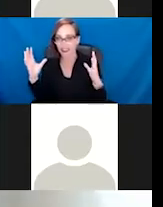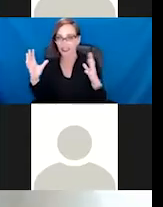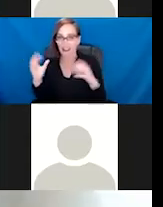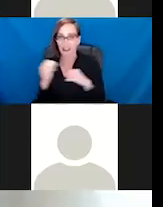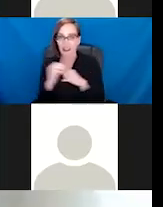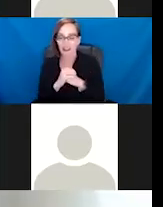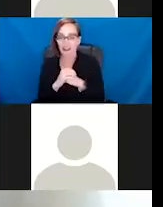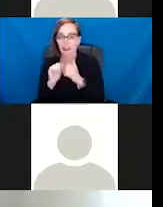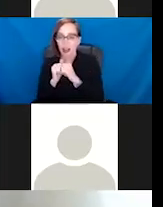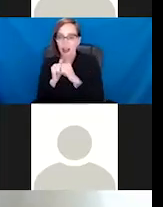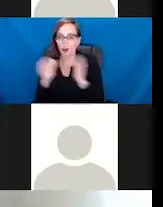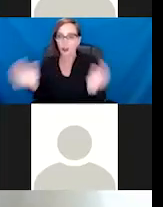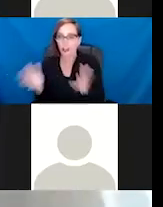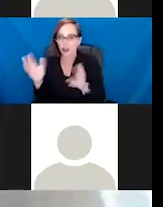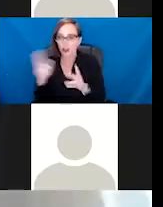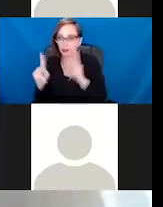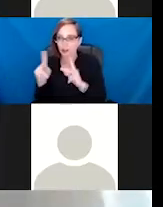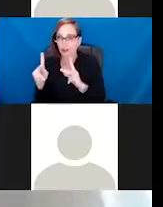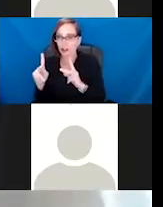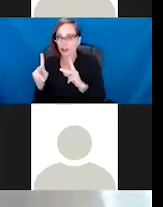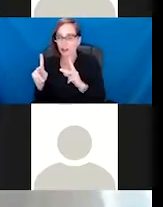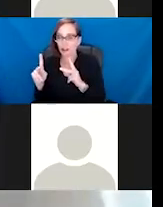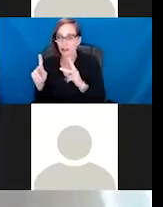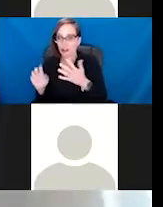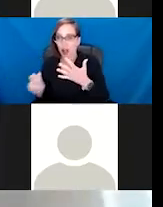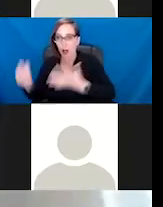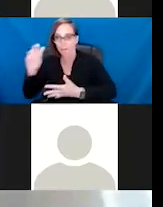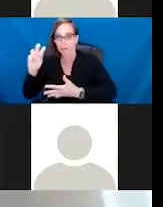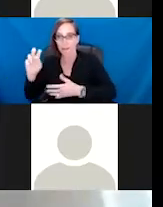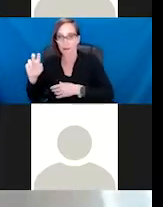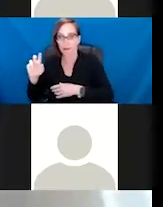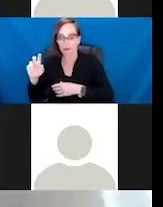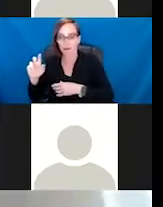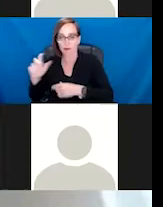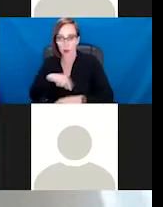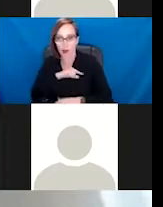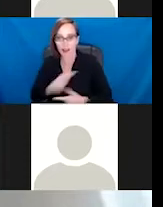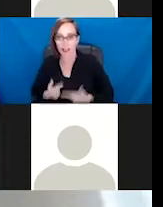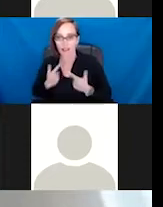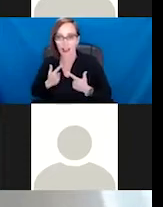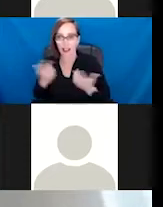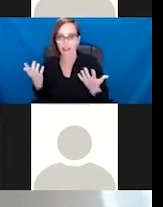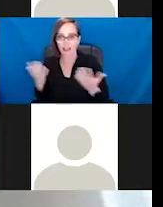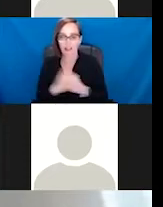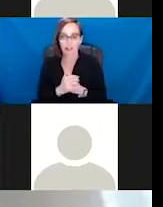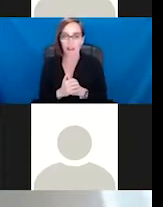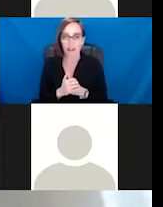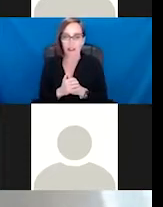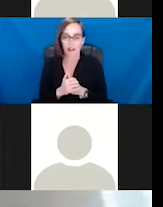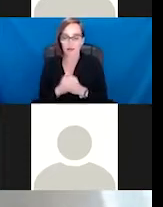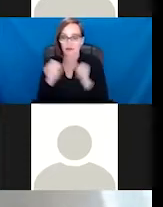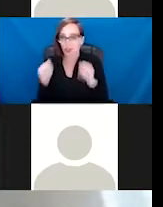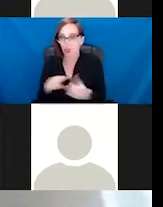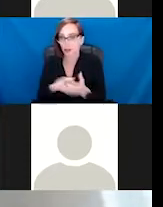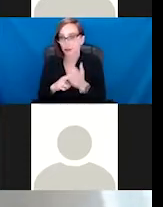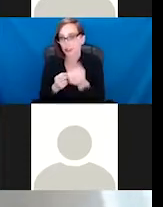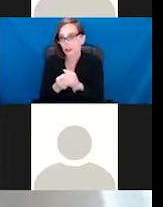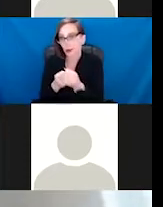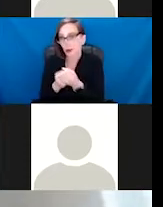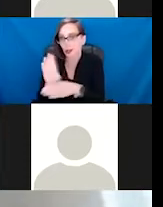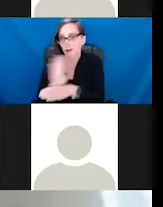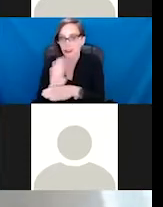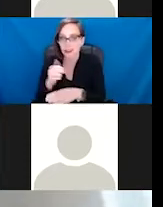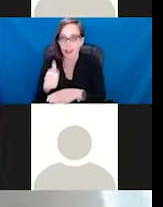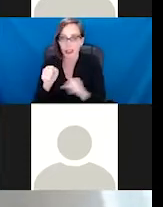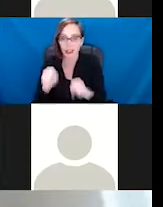up the spectrum of quality of life, whether that's more, supporting businesses so that they can innovate and grow